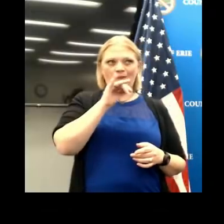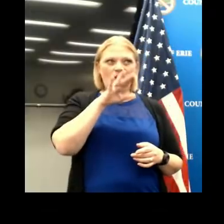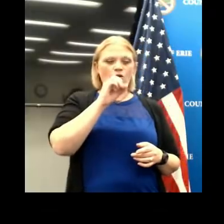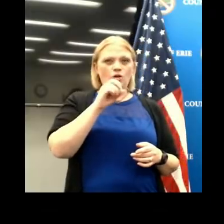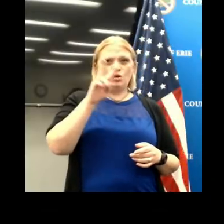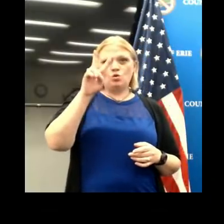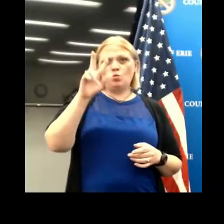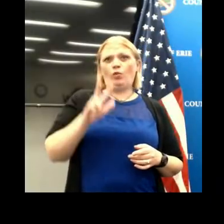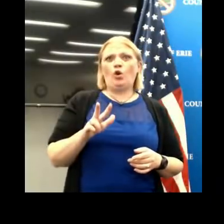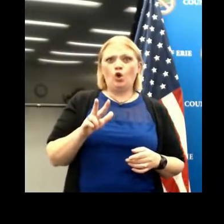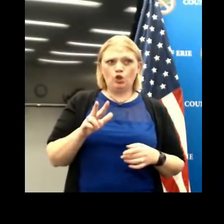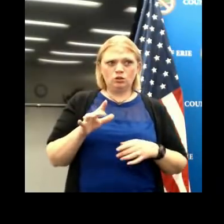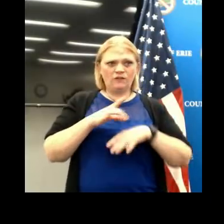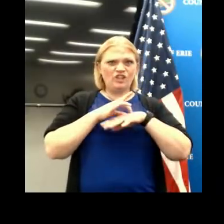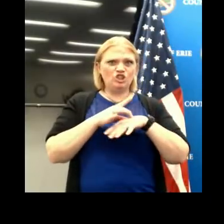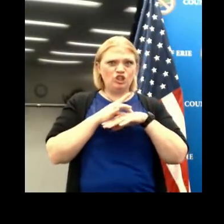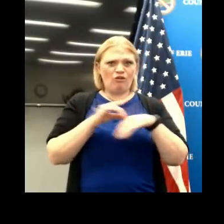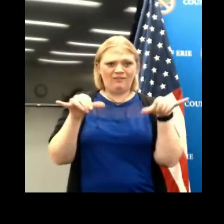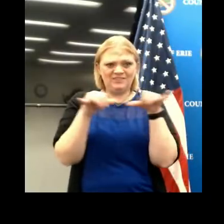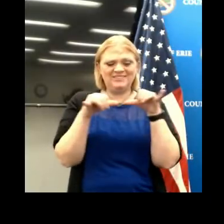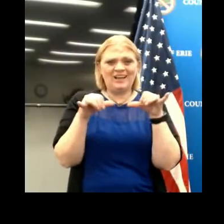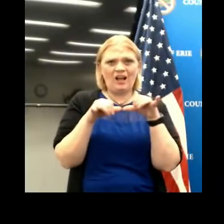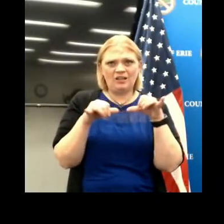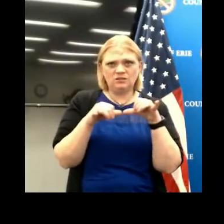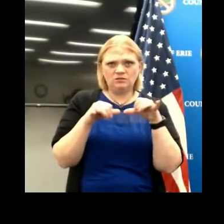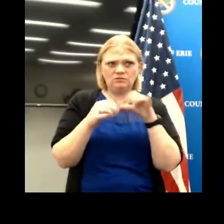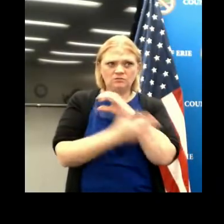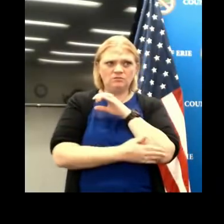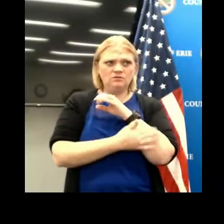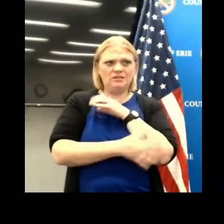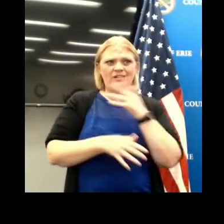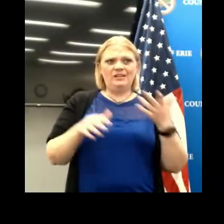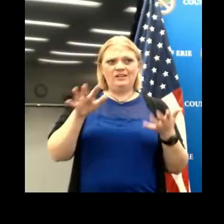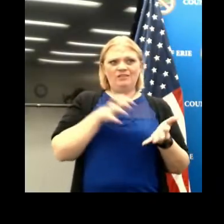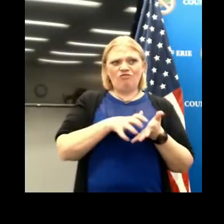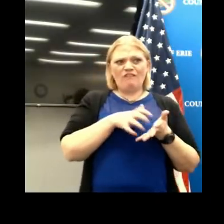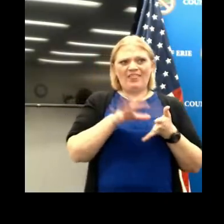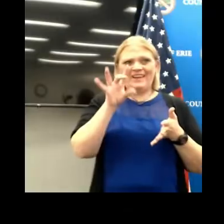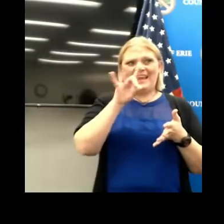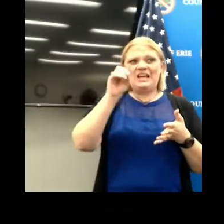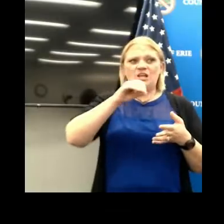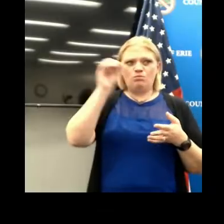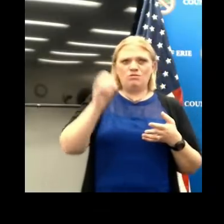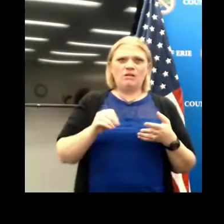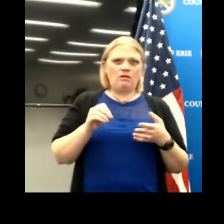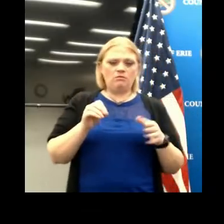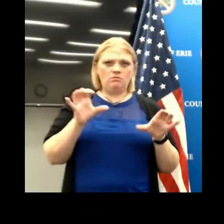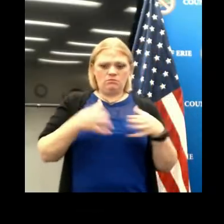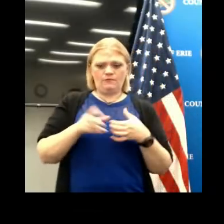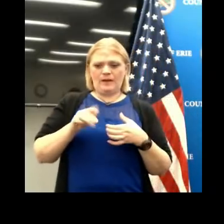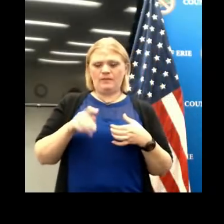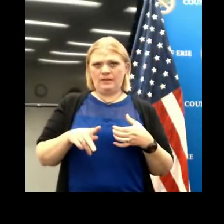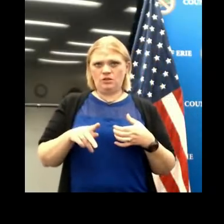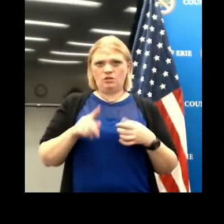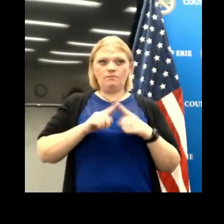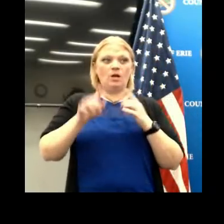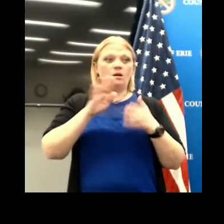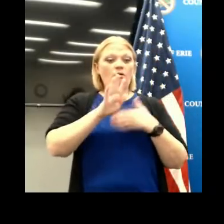of the geographic size of the county and roughly 80% of the population. But throughout all of New York State, including the entire